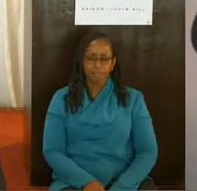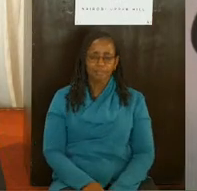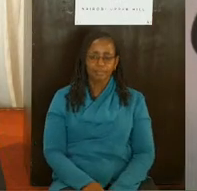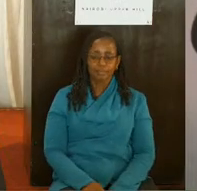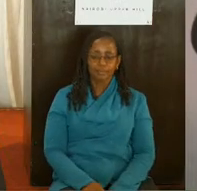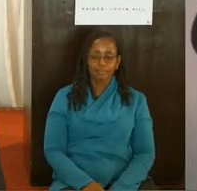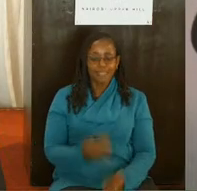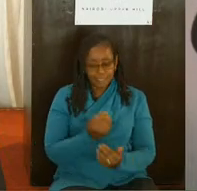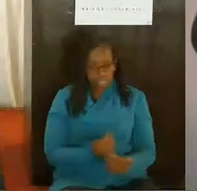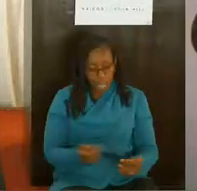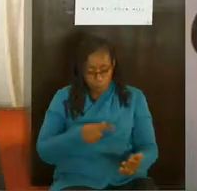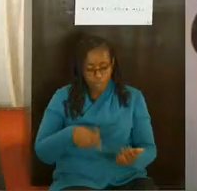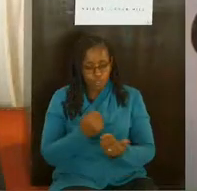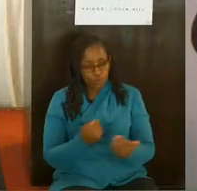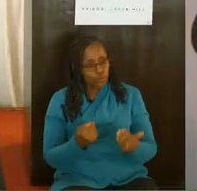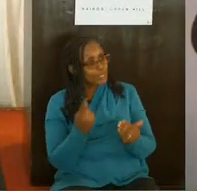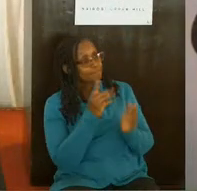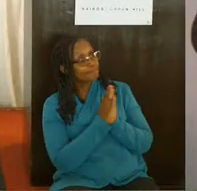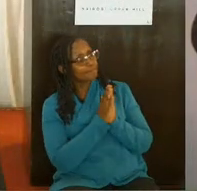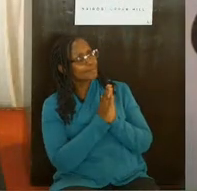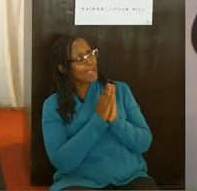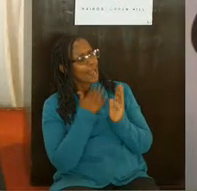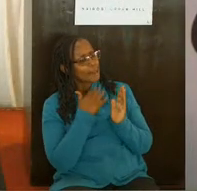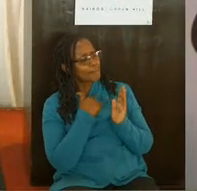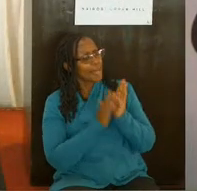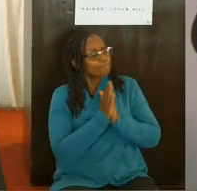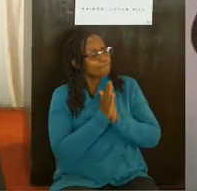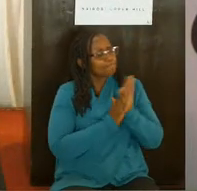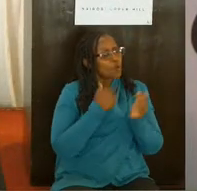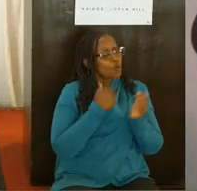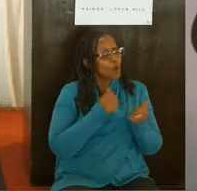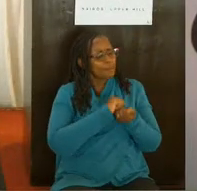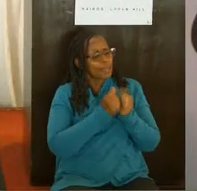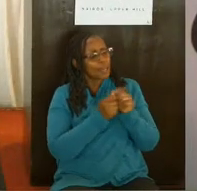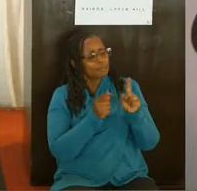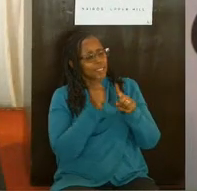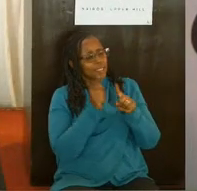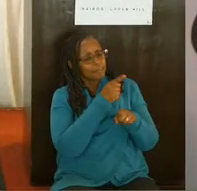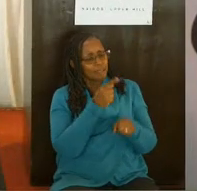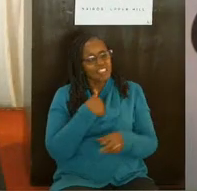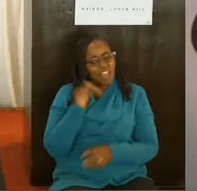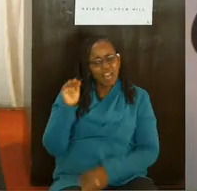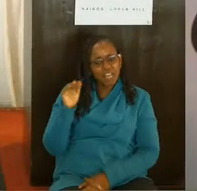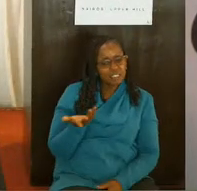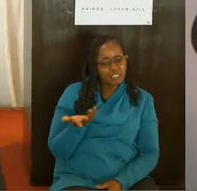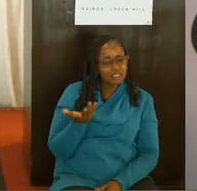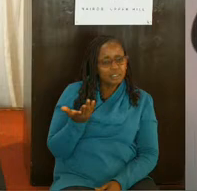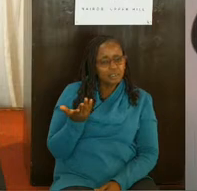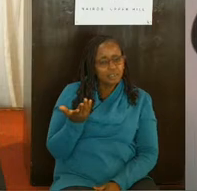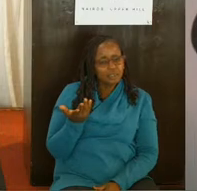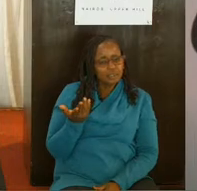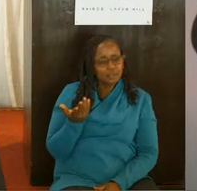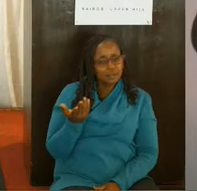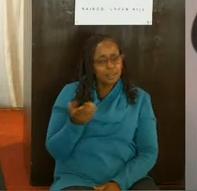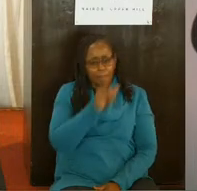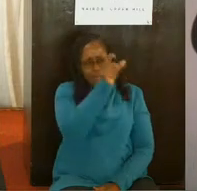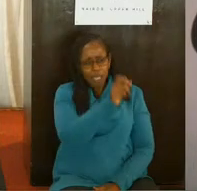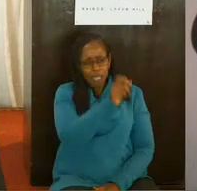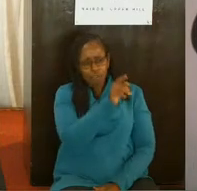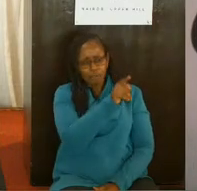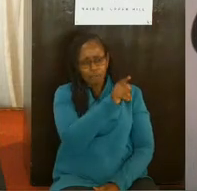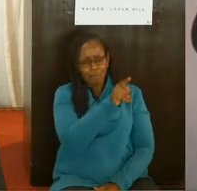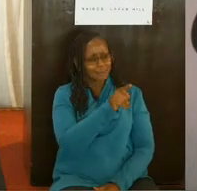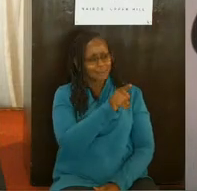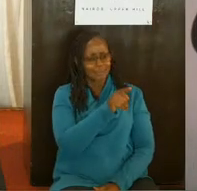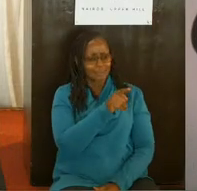our children admire them and they um they they ask you you know so and so you know